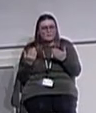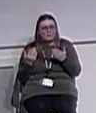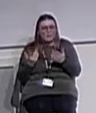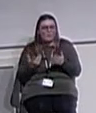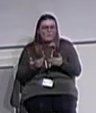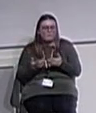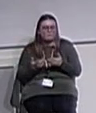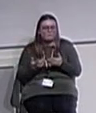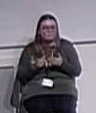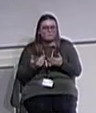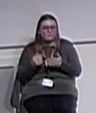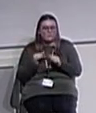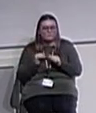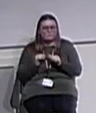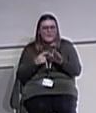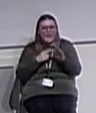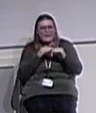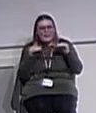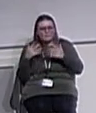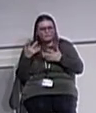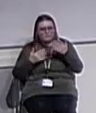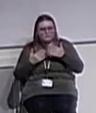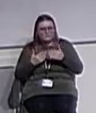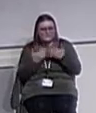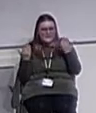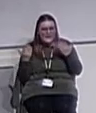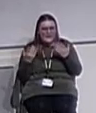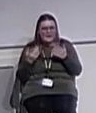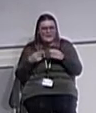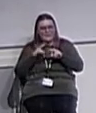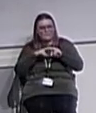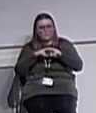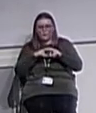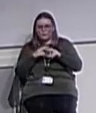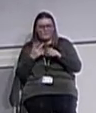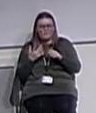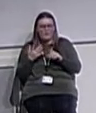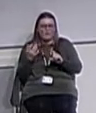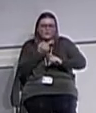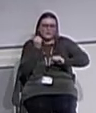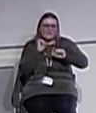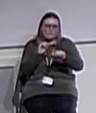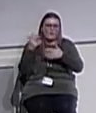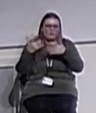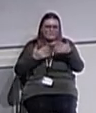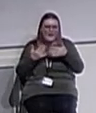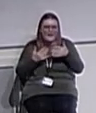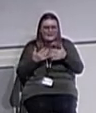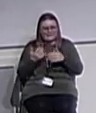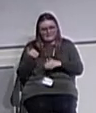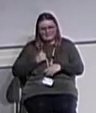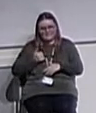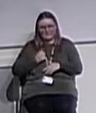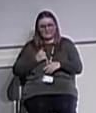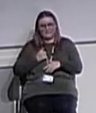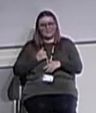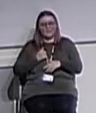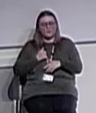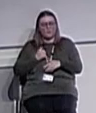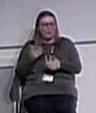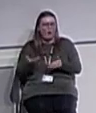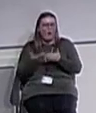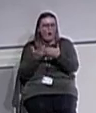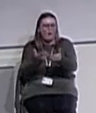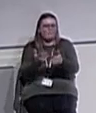people a foundation year place on results day as well, if people haven't quite got the grades they were expected to get from